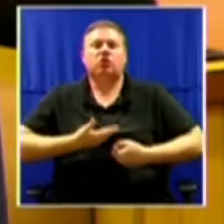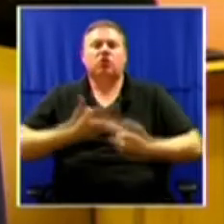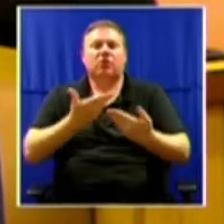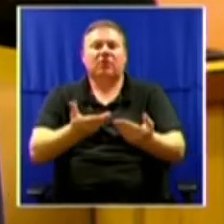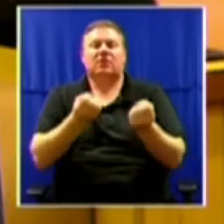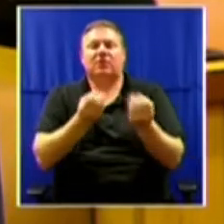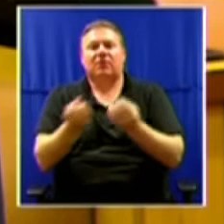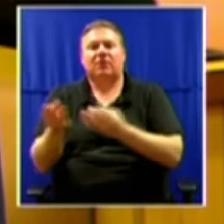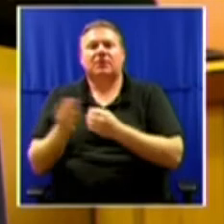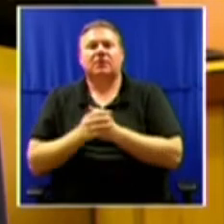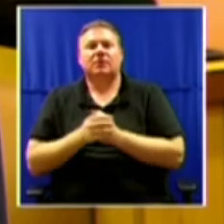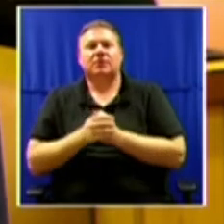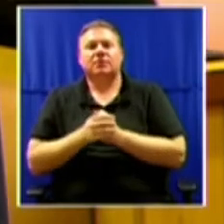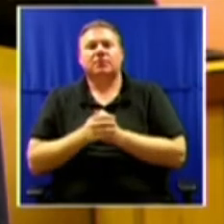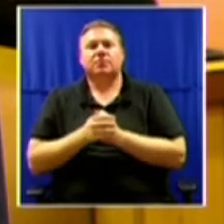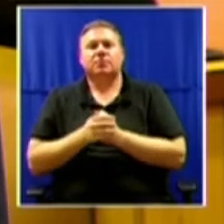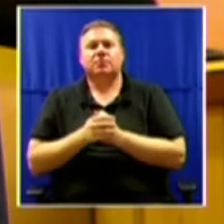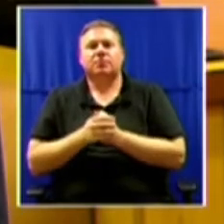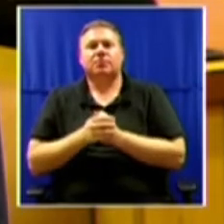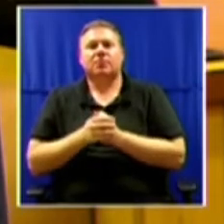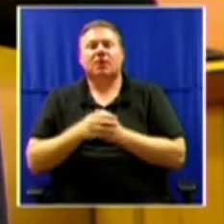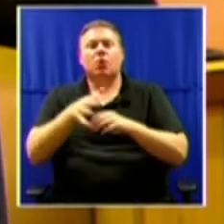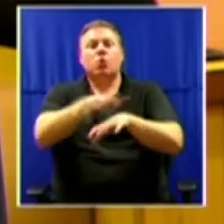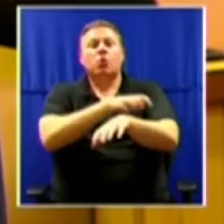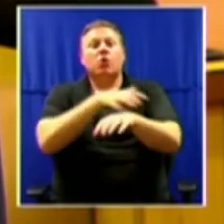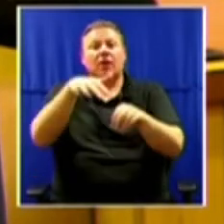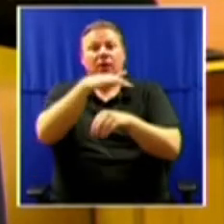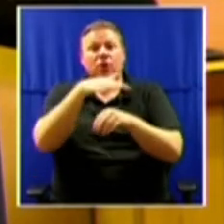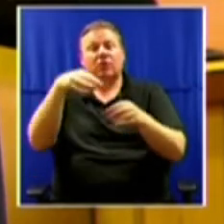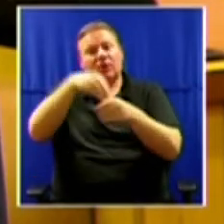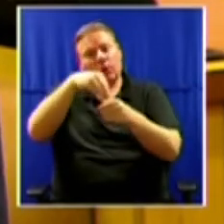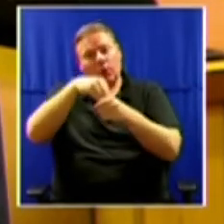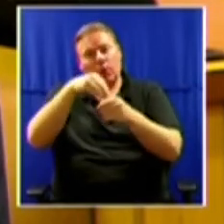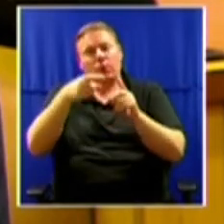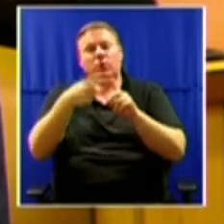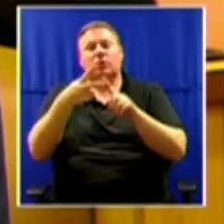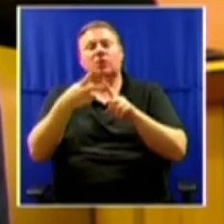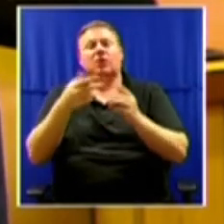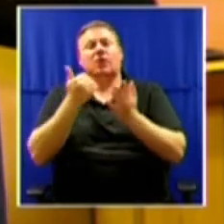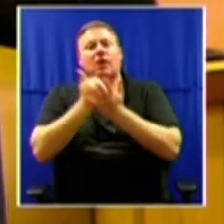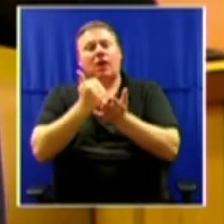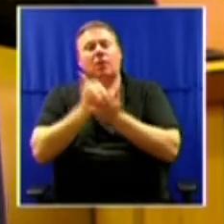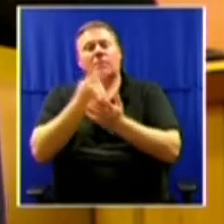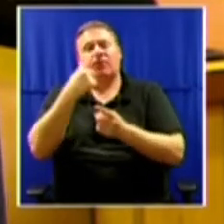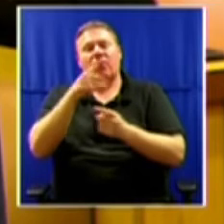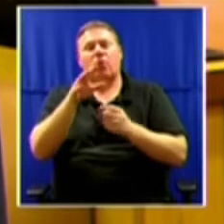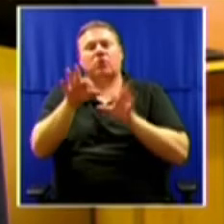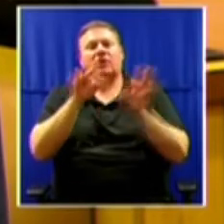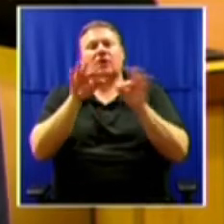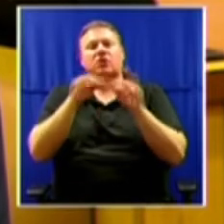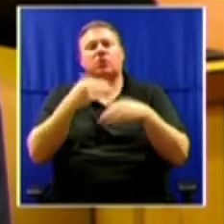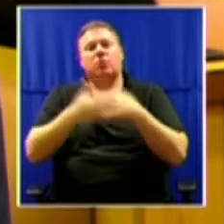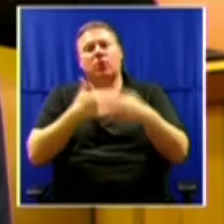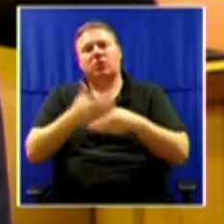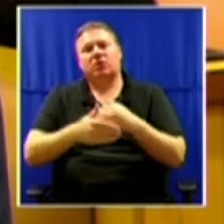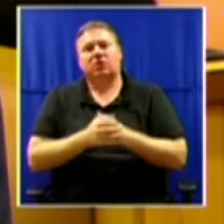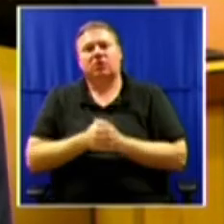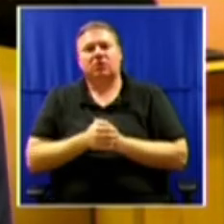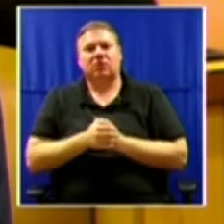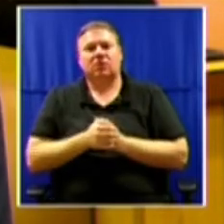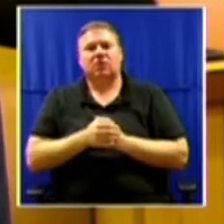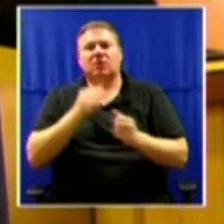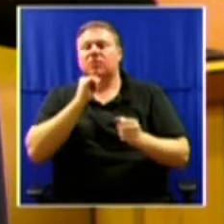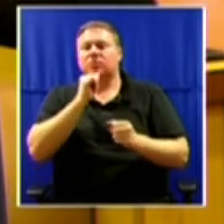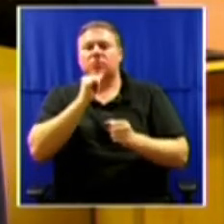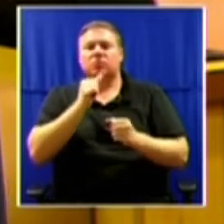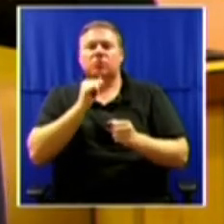that rural areas are always included and accommodated in the selection process to ensure that they are not deprived